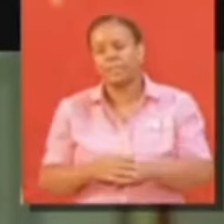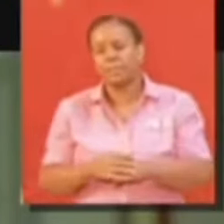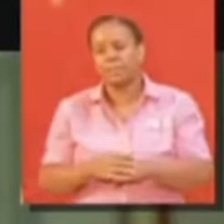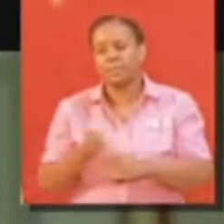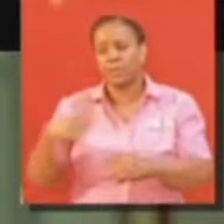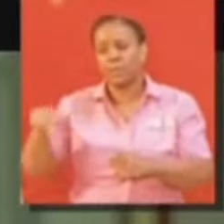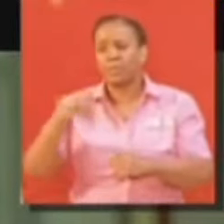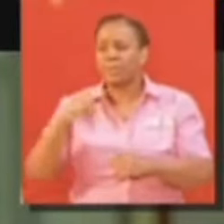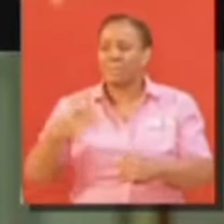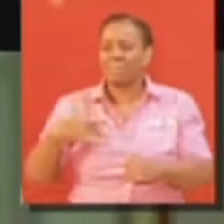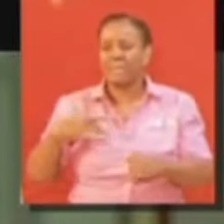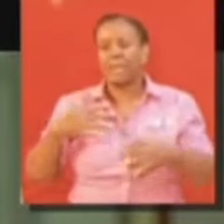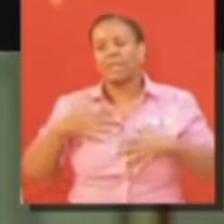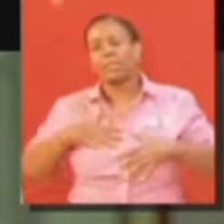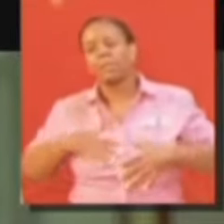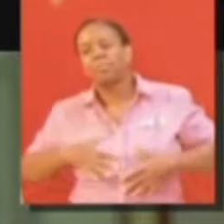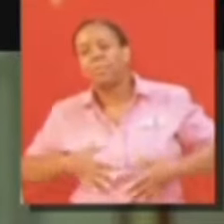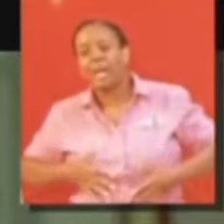emotional health conditions,